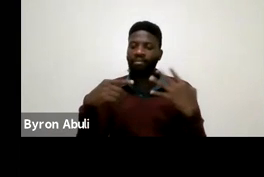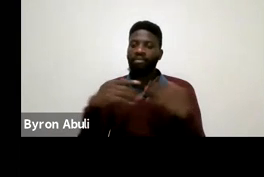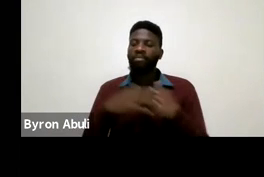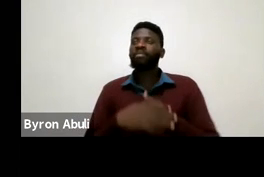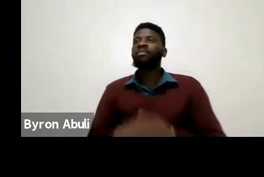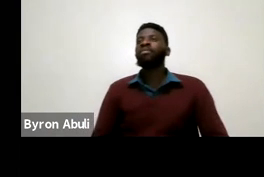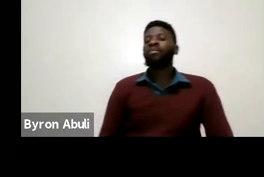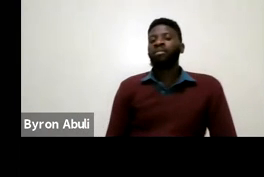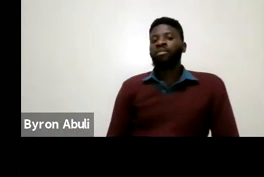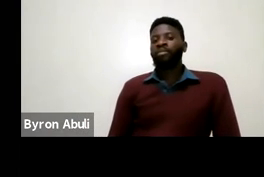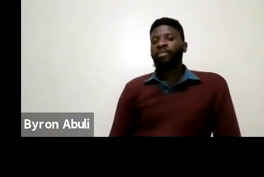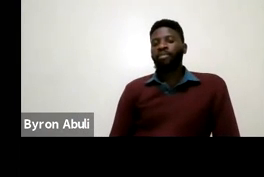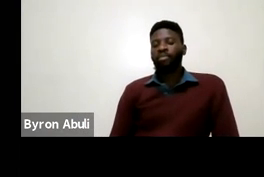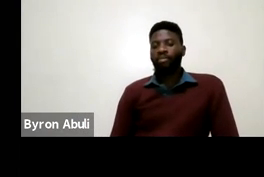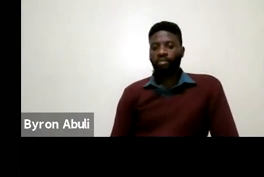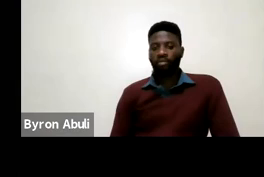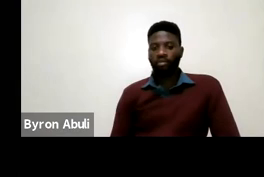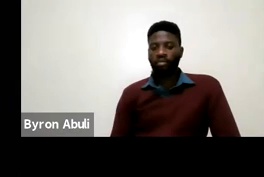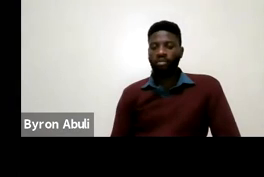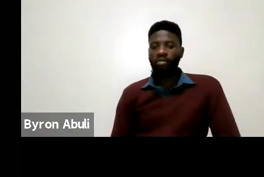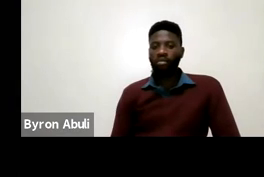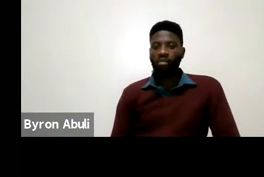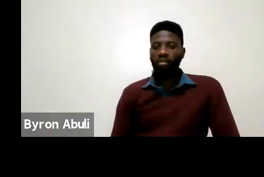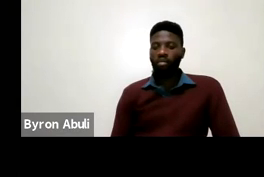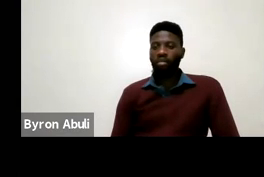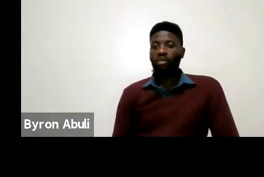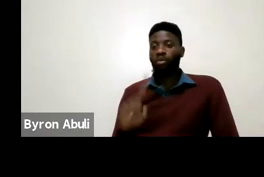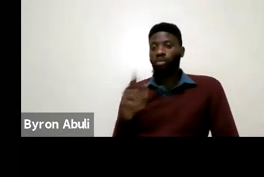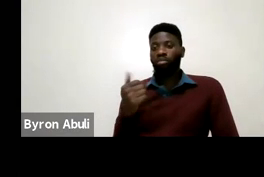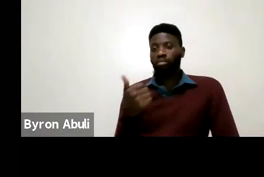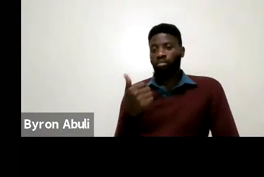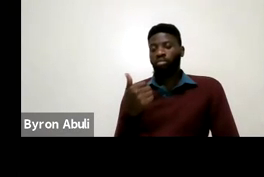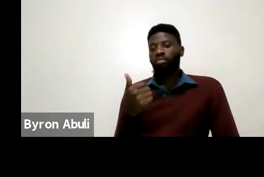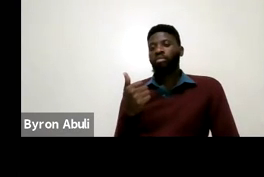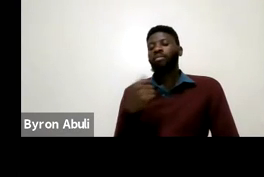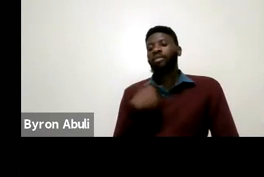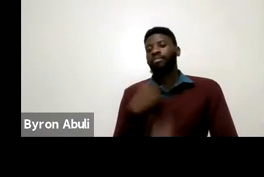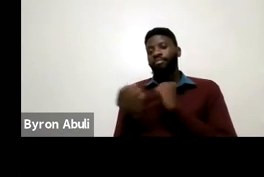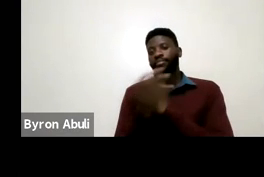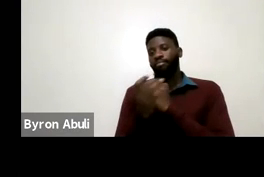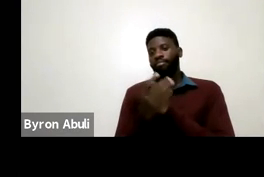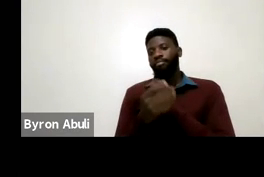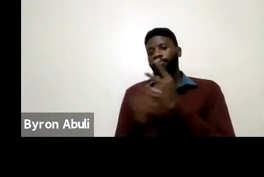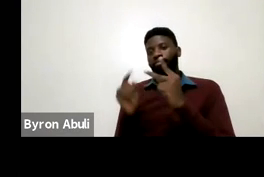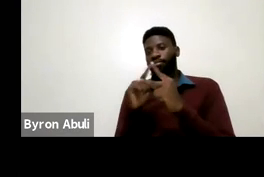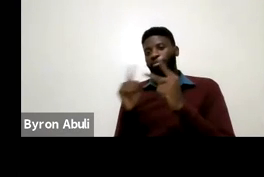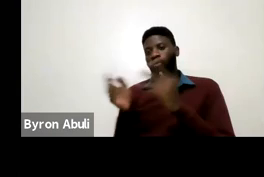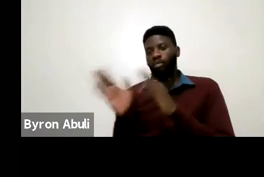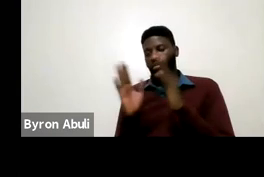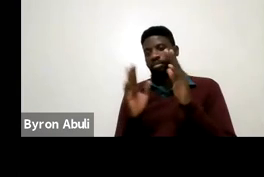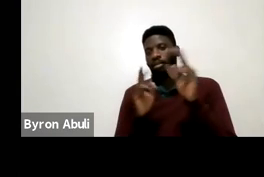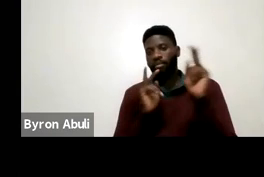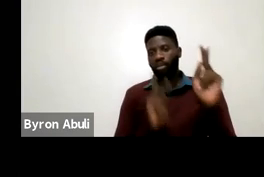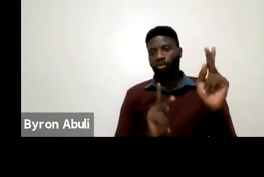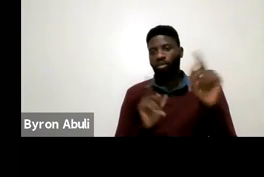An excellent question, Wanja, and I'll address it in 2 ways. First, I'll address it from a personal level and also address it from an organizational